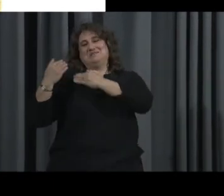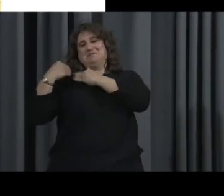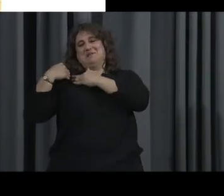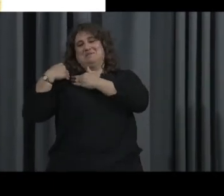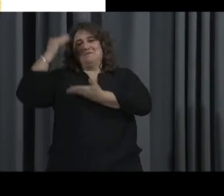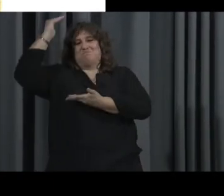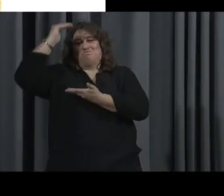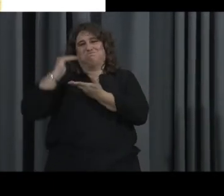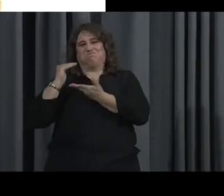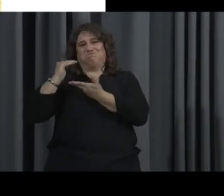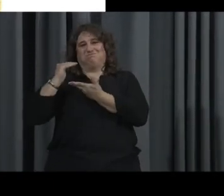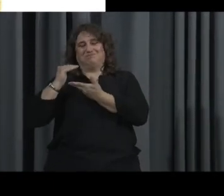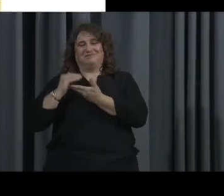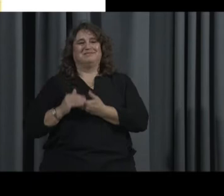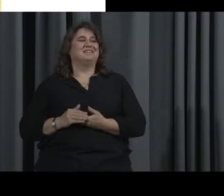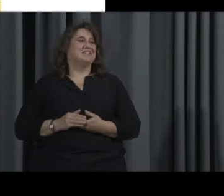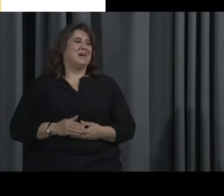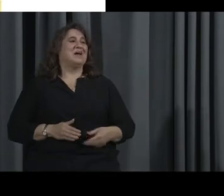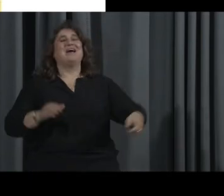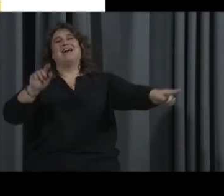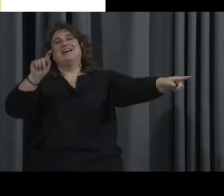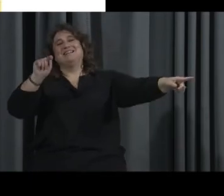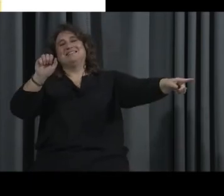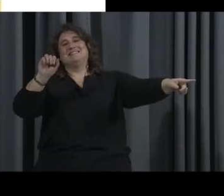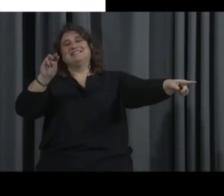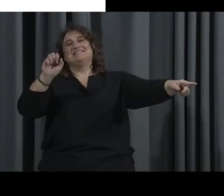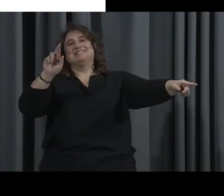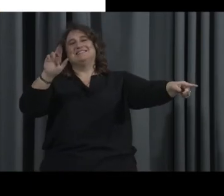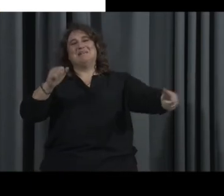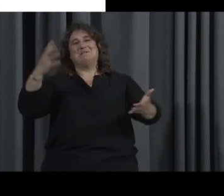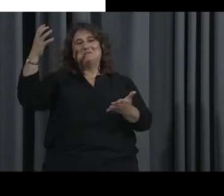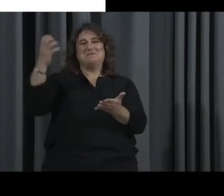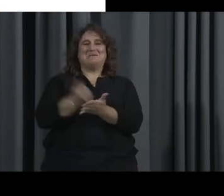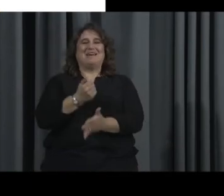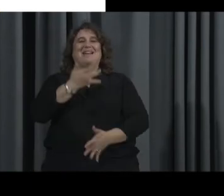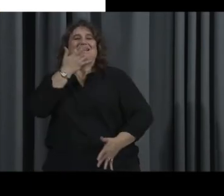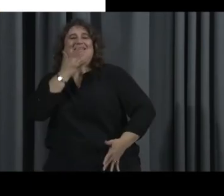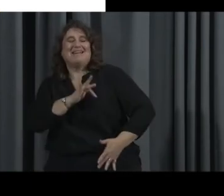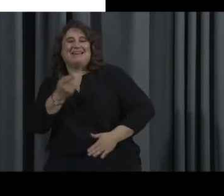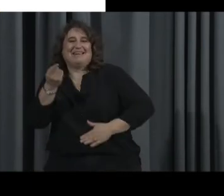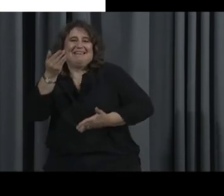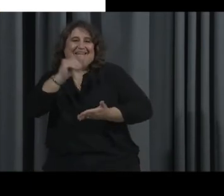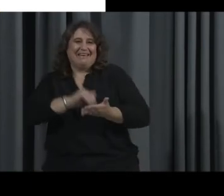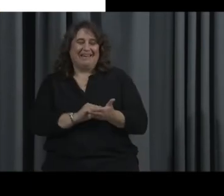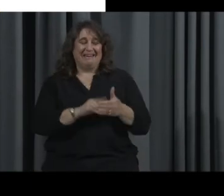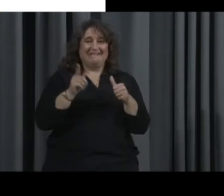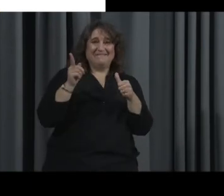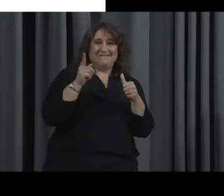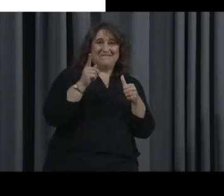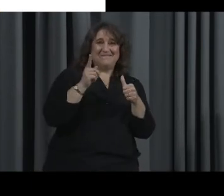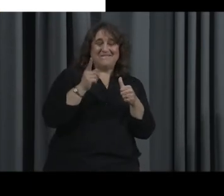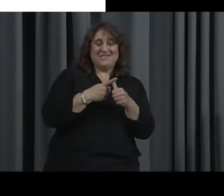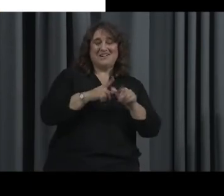wow, great. Yeah. Tamara, look like you are a winner. Looks like you got lucky again. First one and also won the